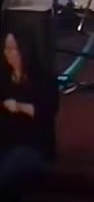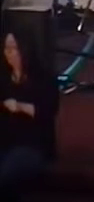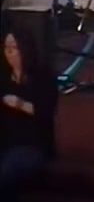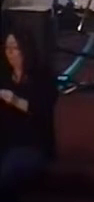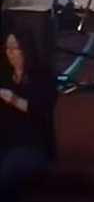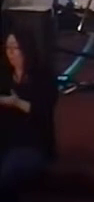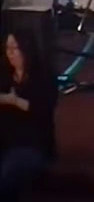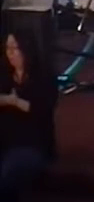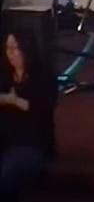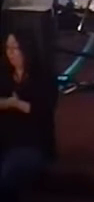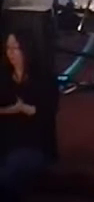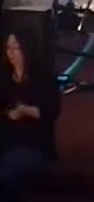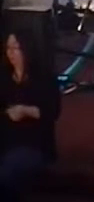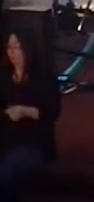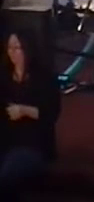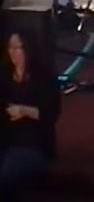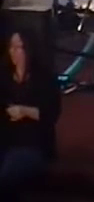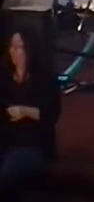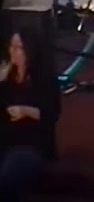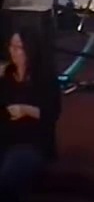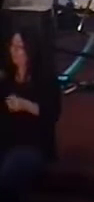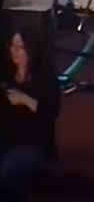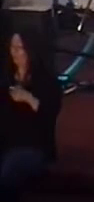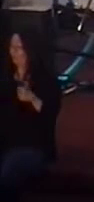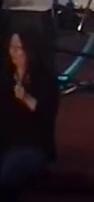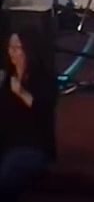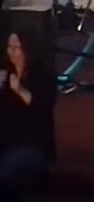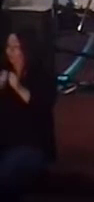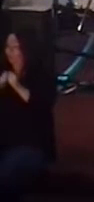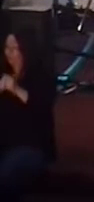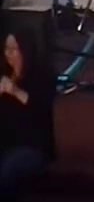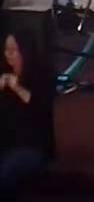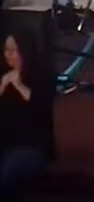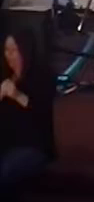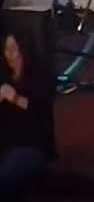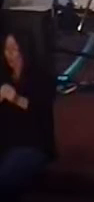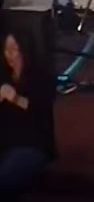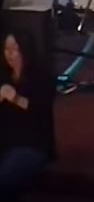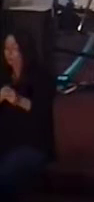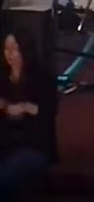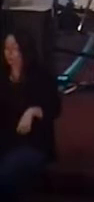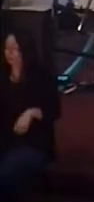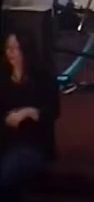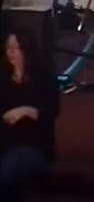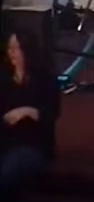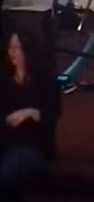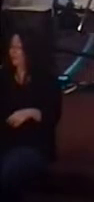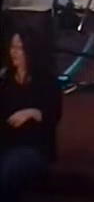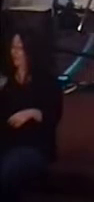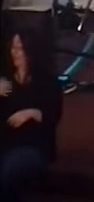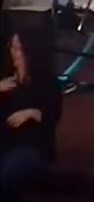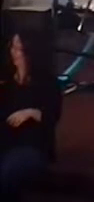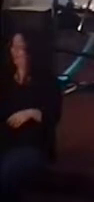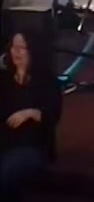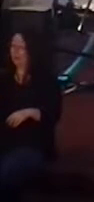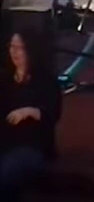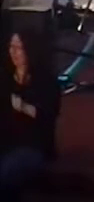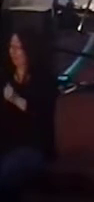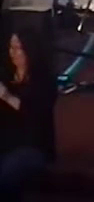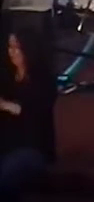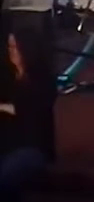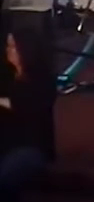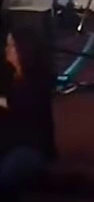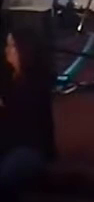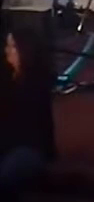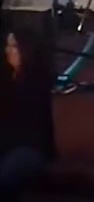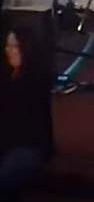heart out. I'd love to get the big truck and go over the ramps. One of my favorite maps was like California with the huge trees. I know you guys don't know what I'm talking about